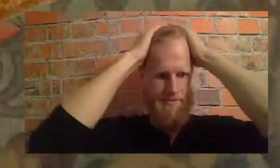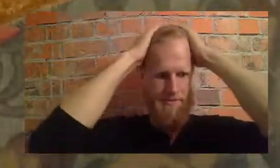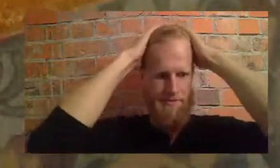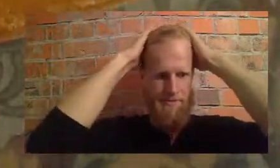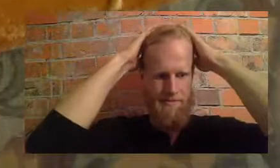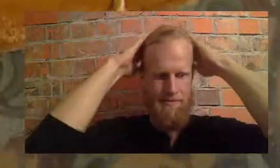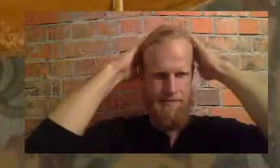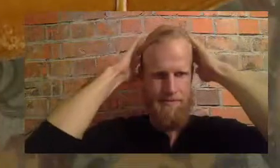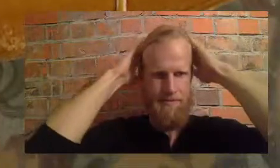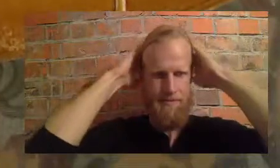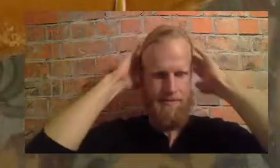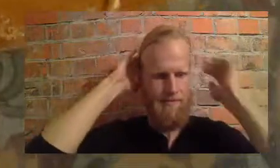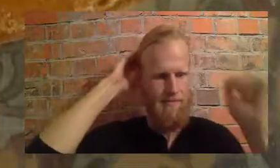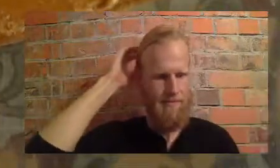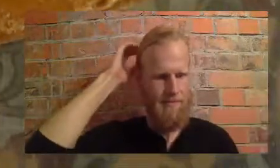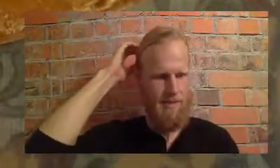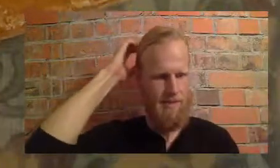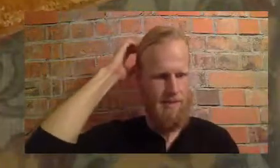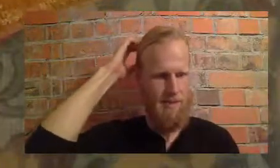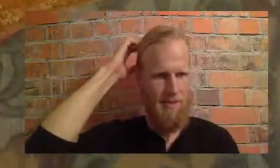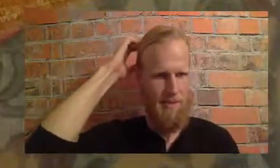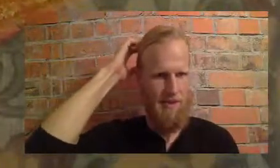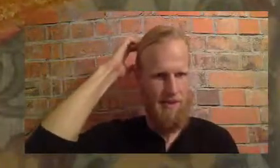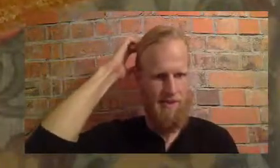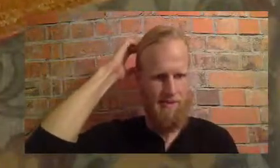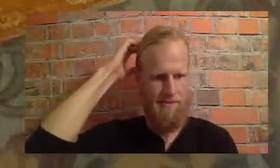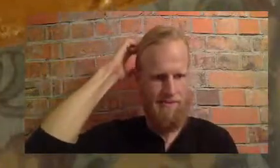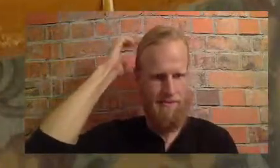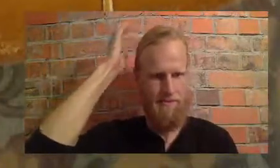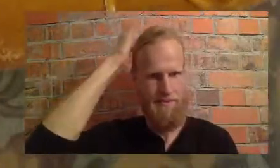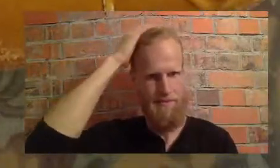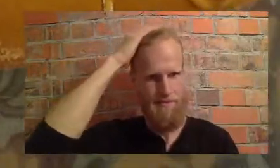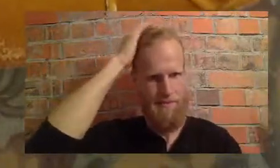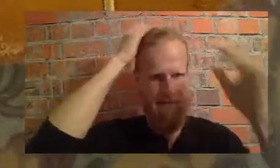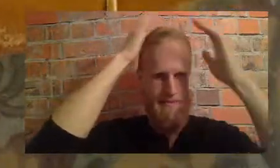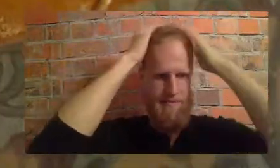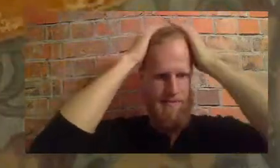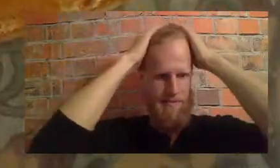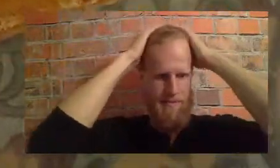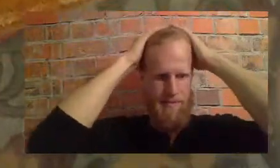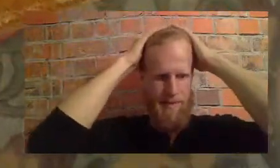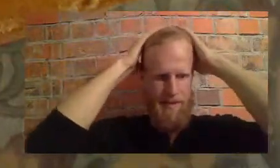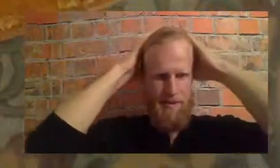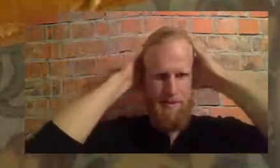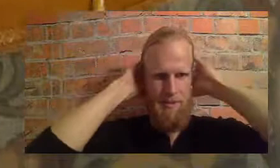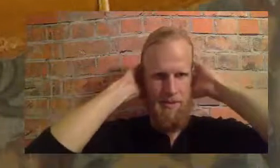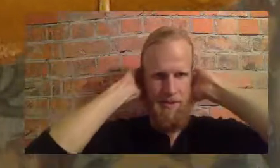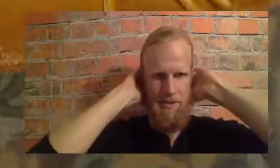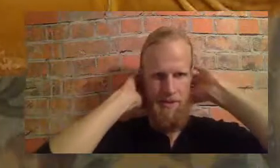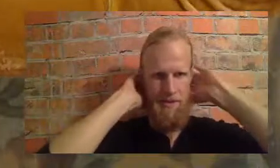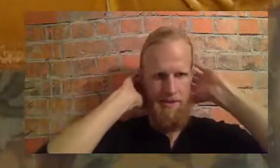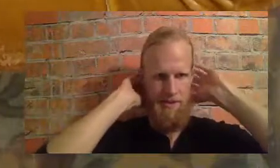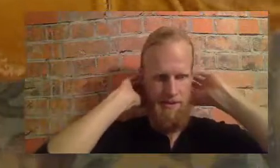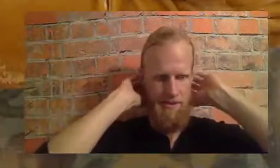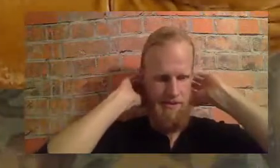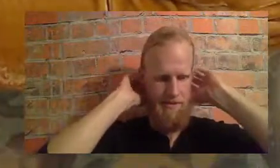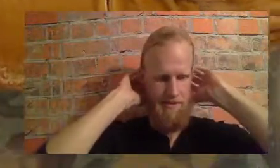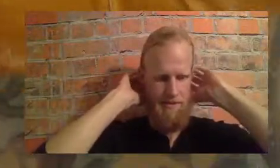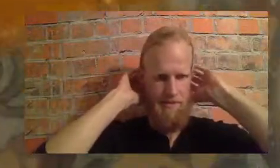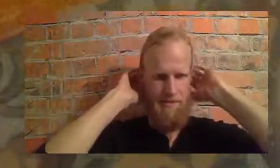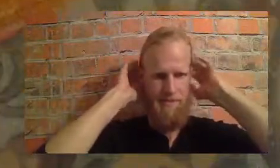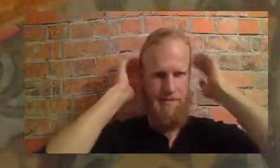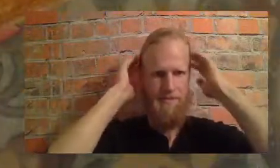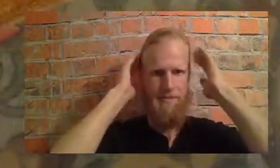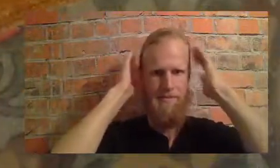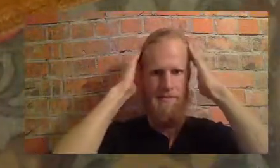to be open-minded and to experiment. And tapping the sides